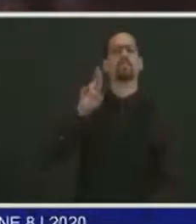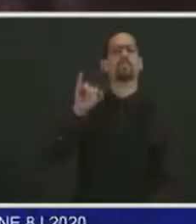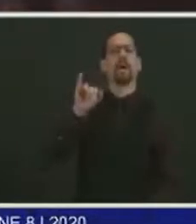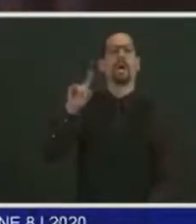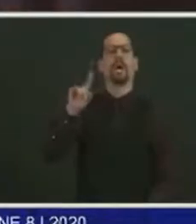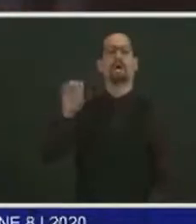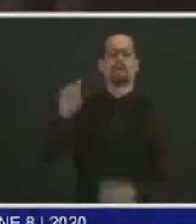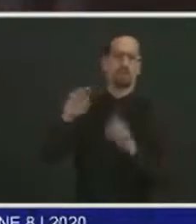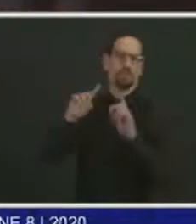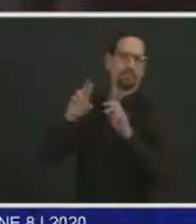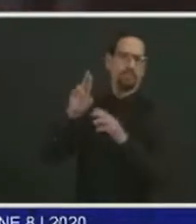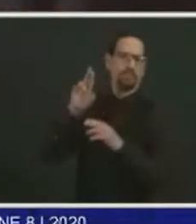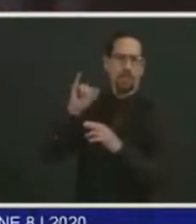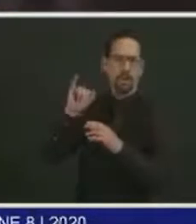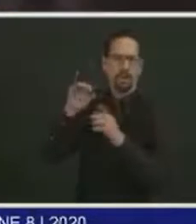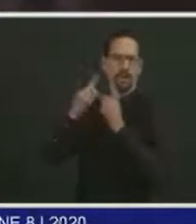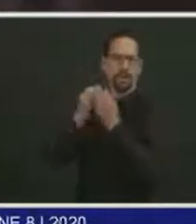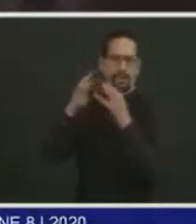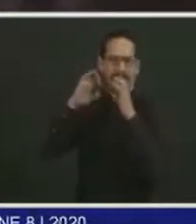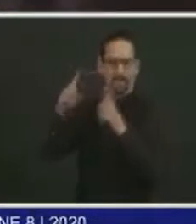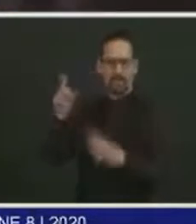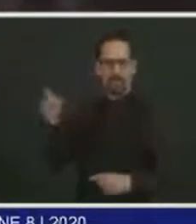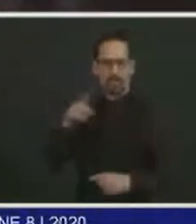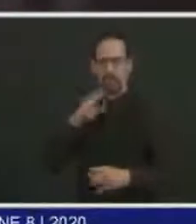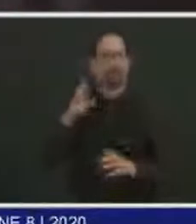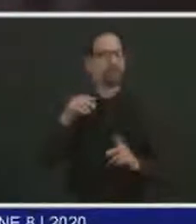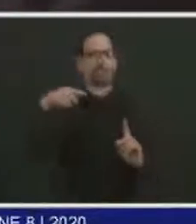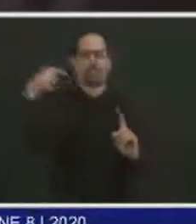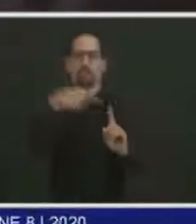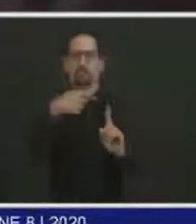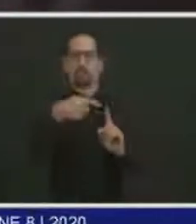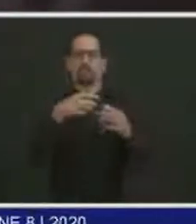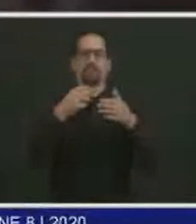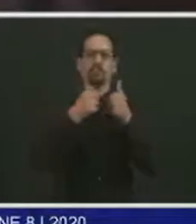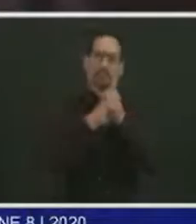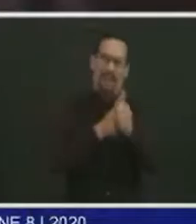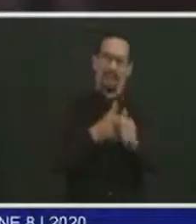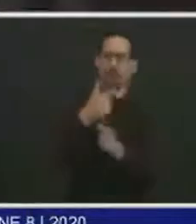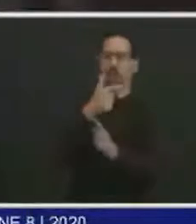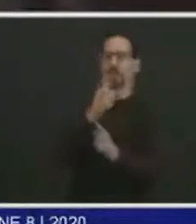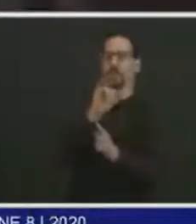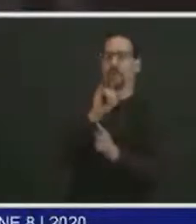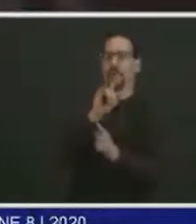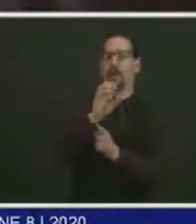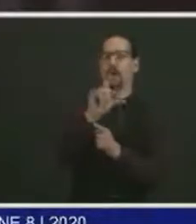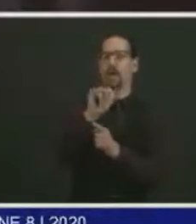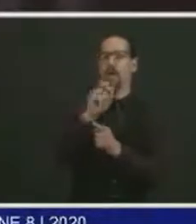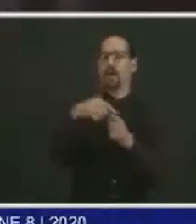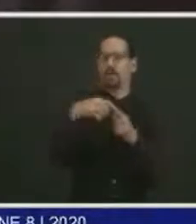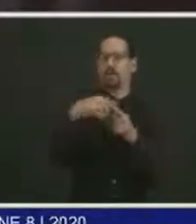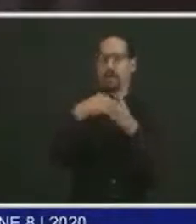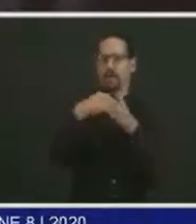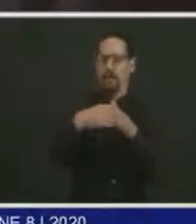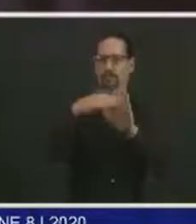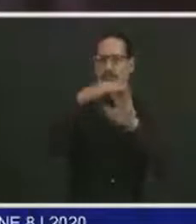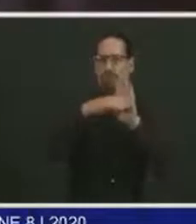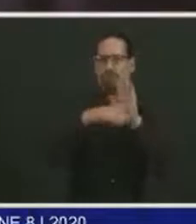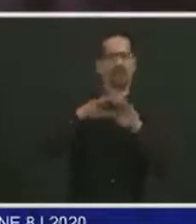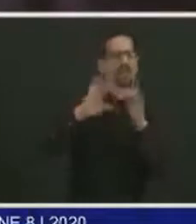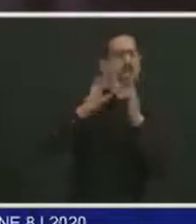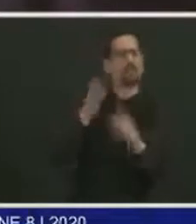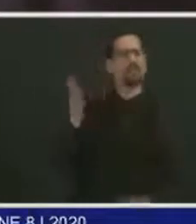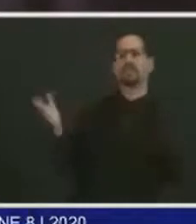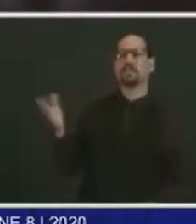those guidelines are online on reopeningri.com. What you are highlighting is clearly a miscommunication